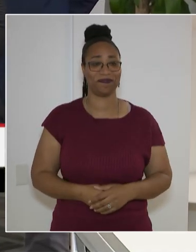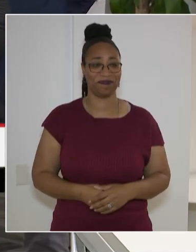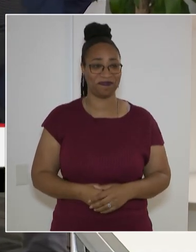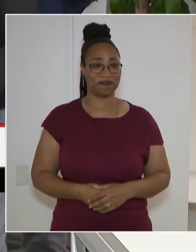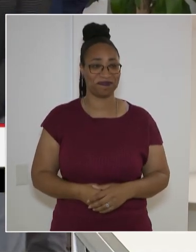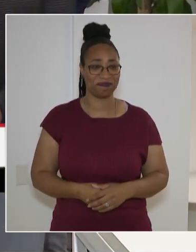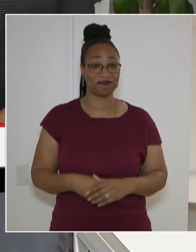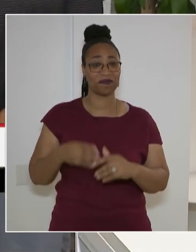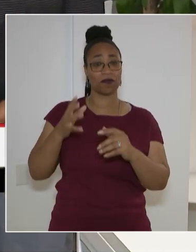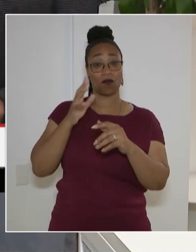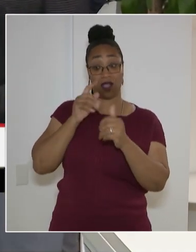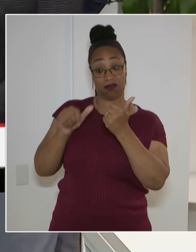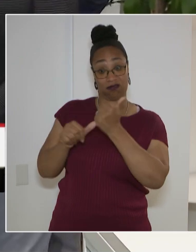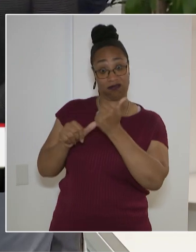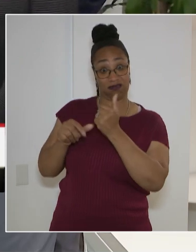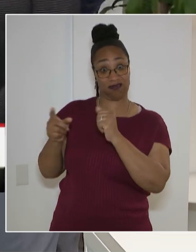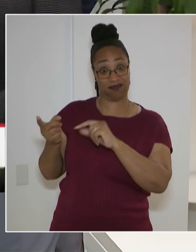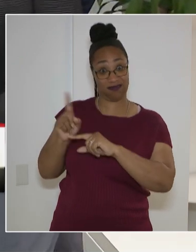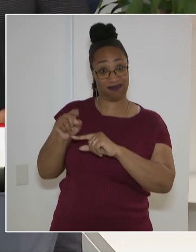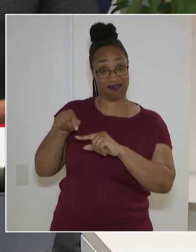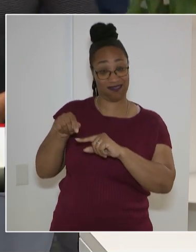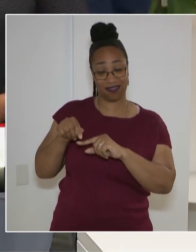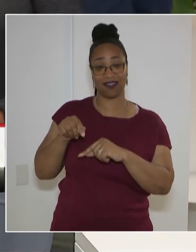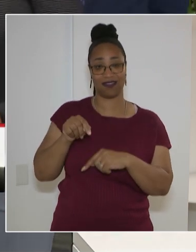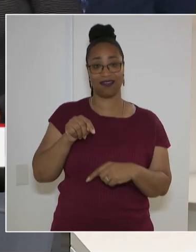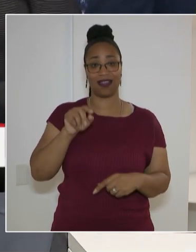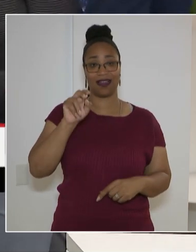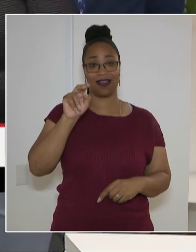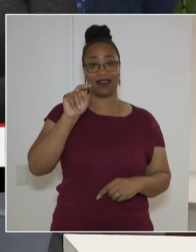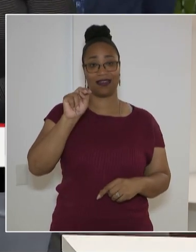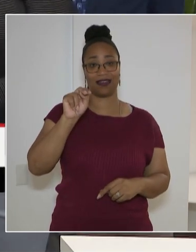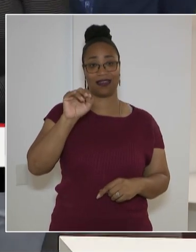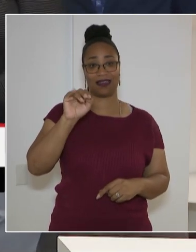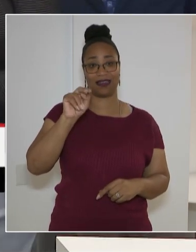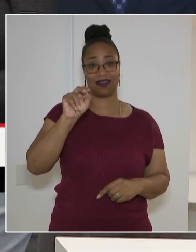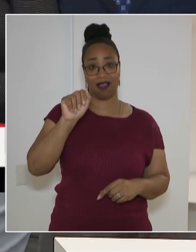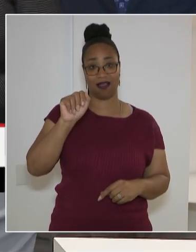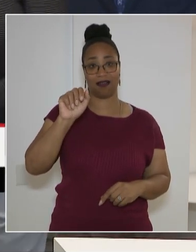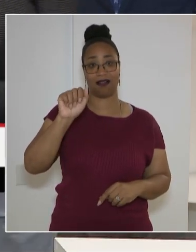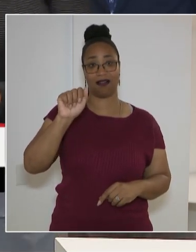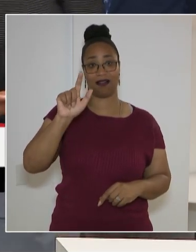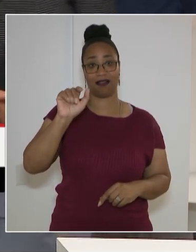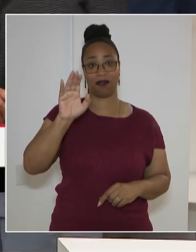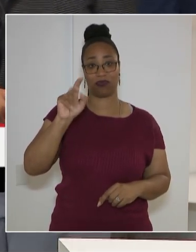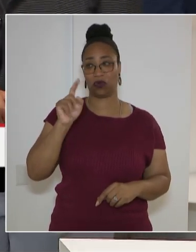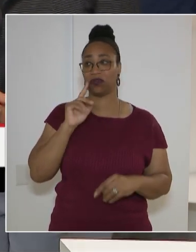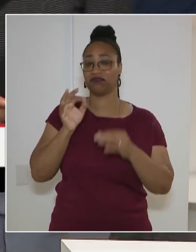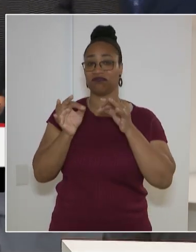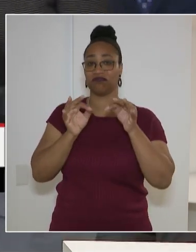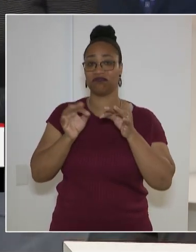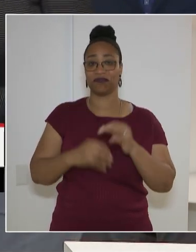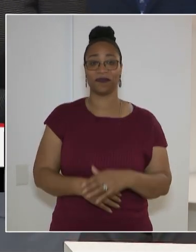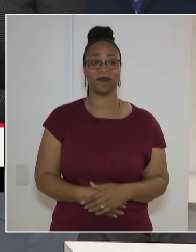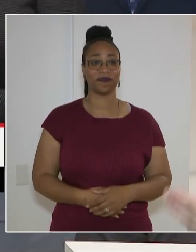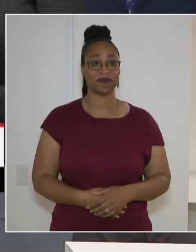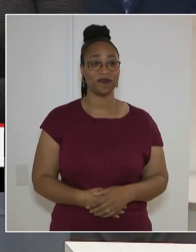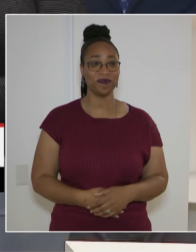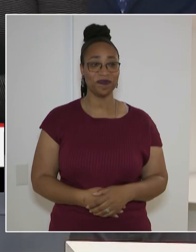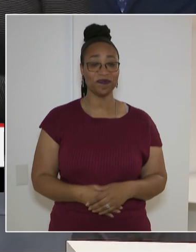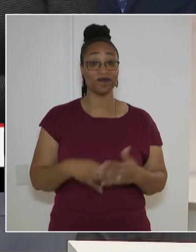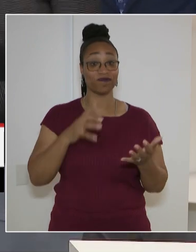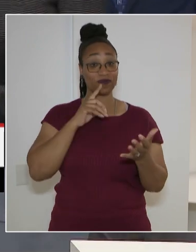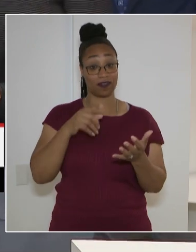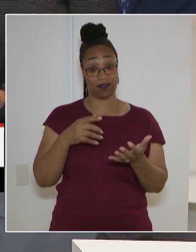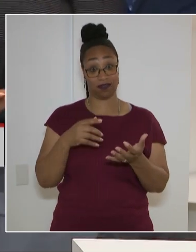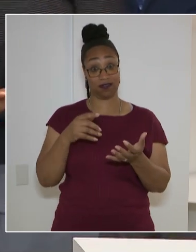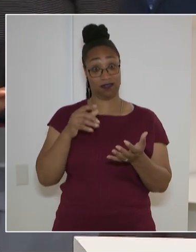So our comeback plan, particularly for downtown, articulates that we want to fill the space, change the space, and bring the people. So